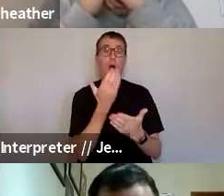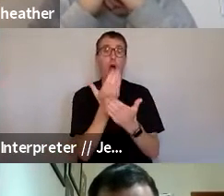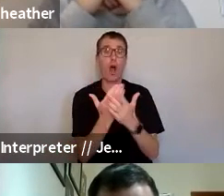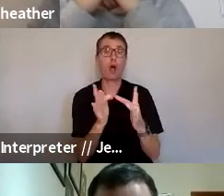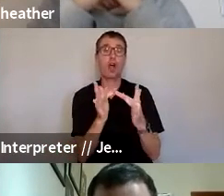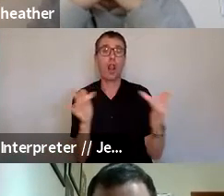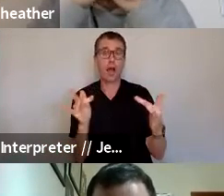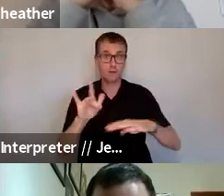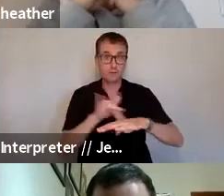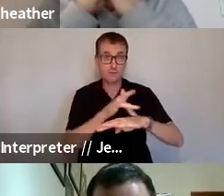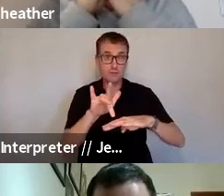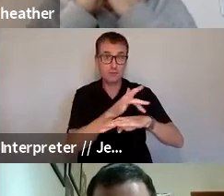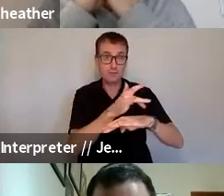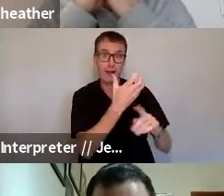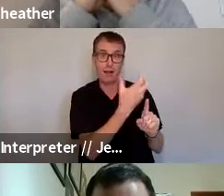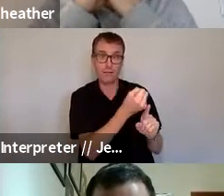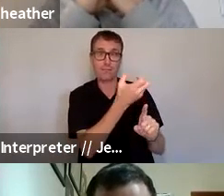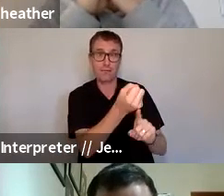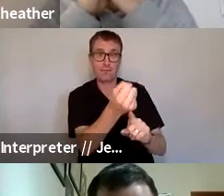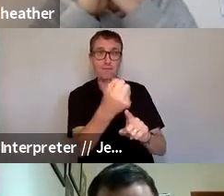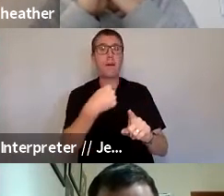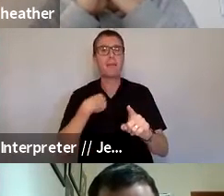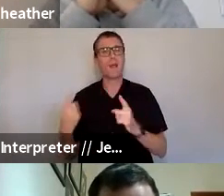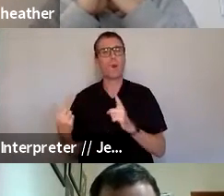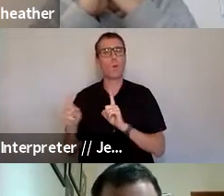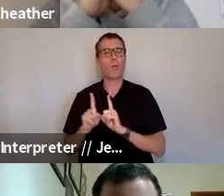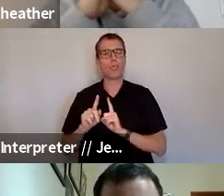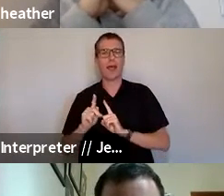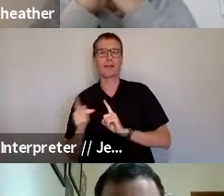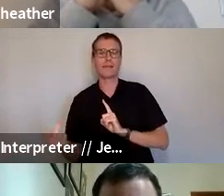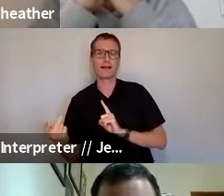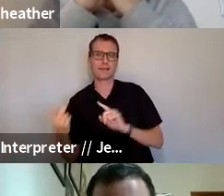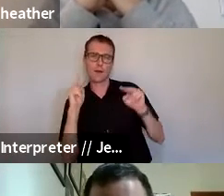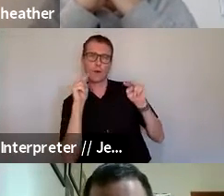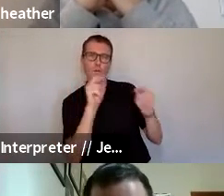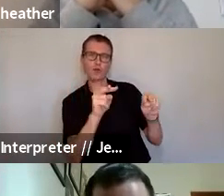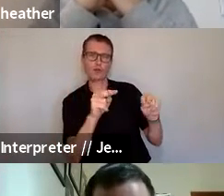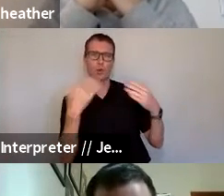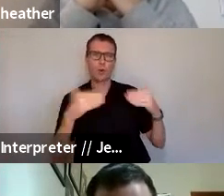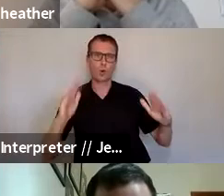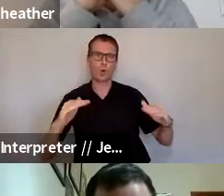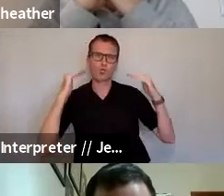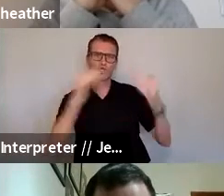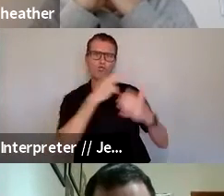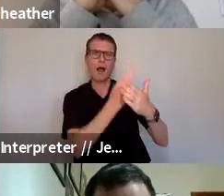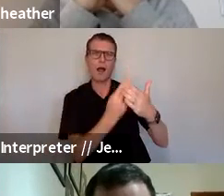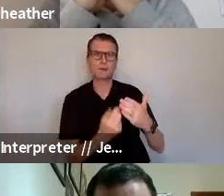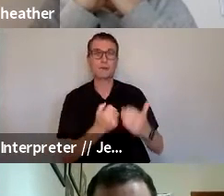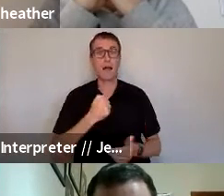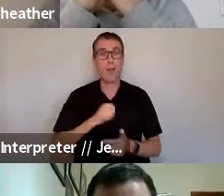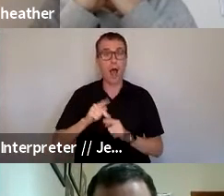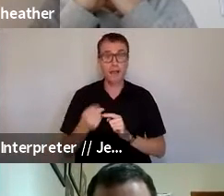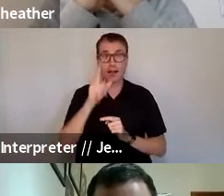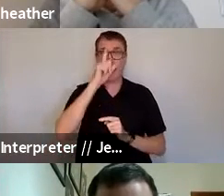to sit with my son and actually watch some wonderful performances of world-class arts, and he can sit on his head, he can move around, he